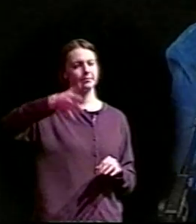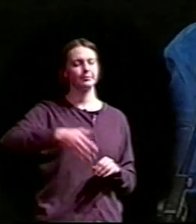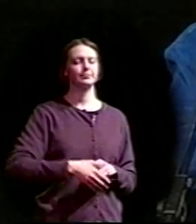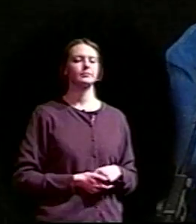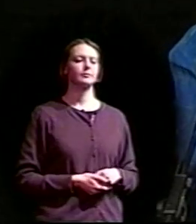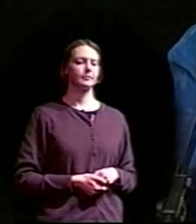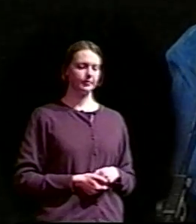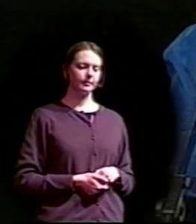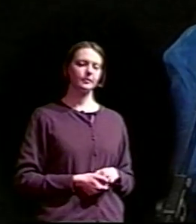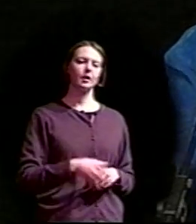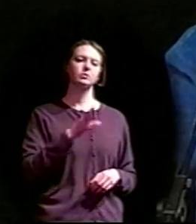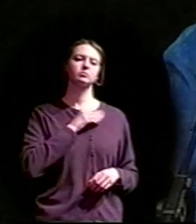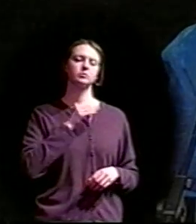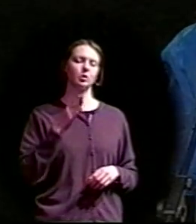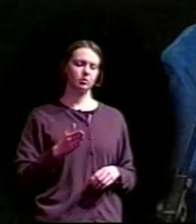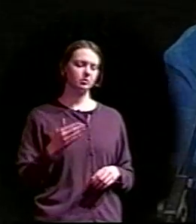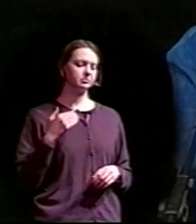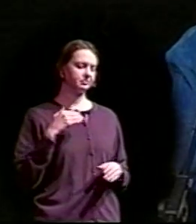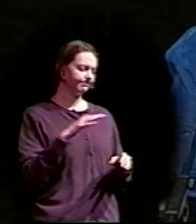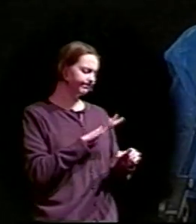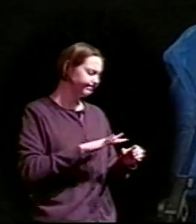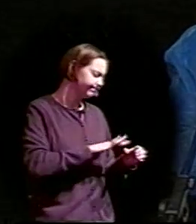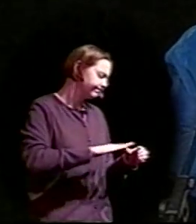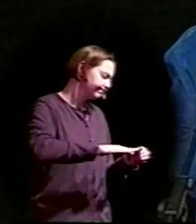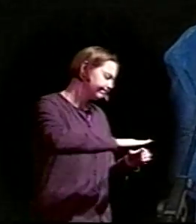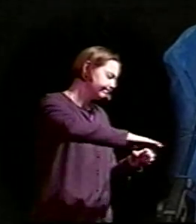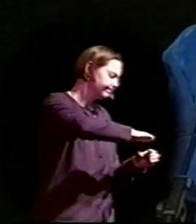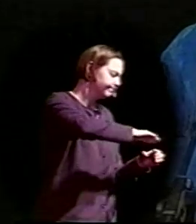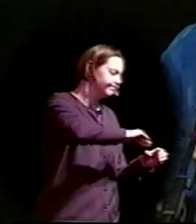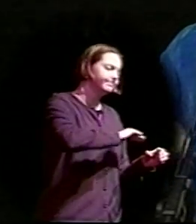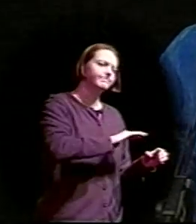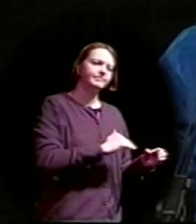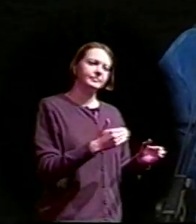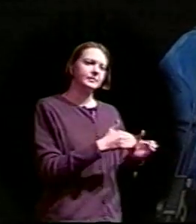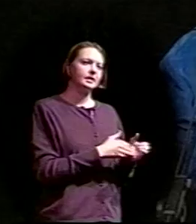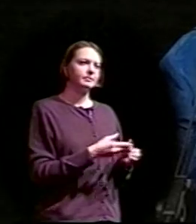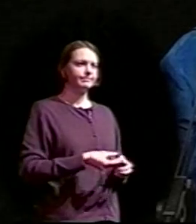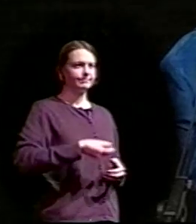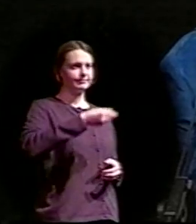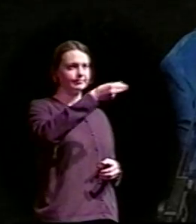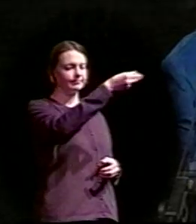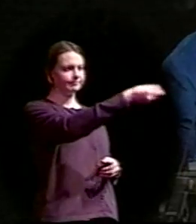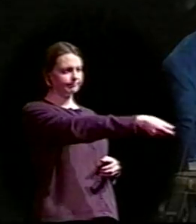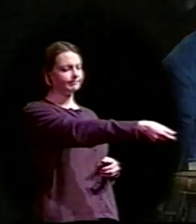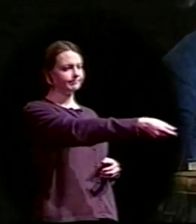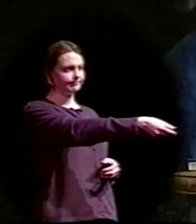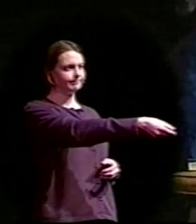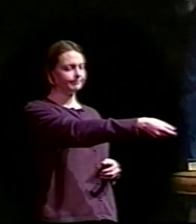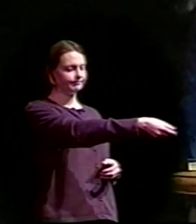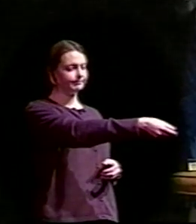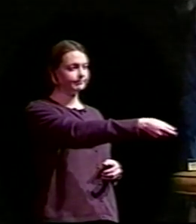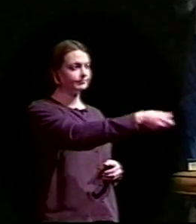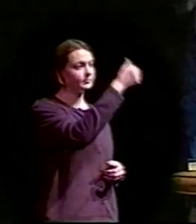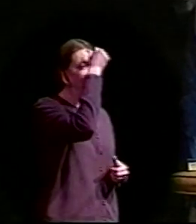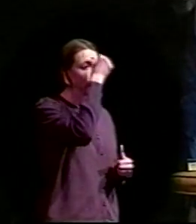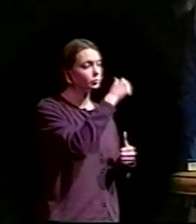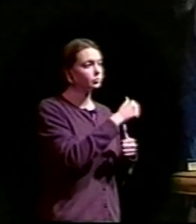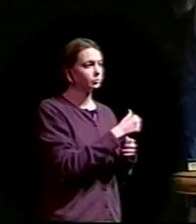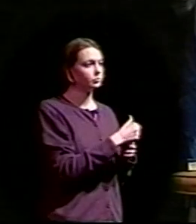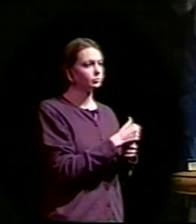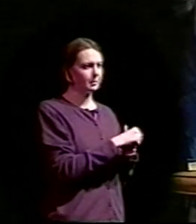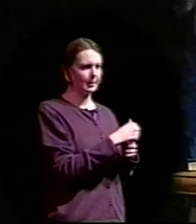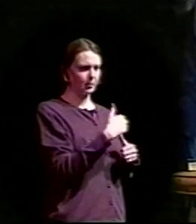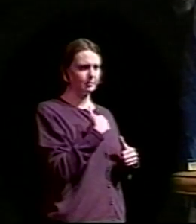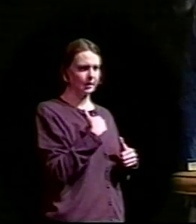restaurant owner, he took his handkerchief and he polished up that one spur again, and he handed it to Winans and said, remember me to your mother.